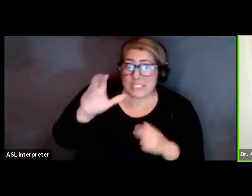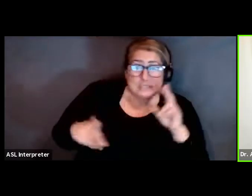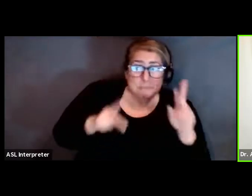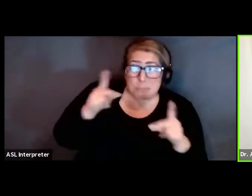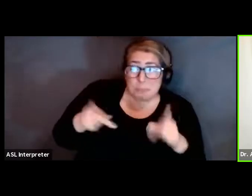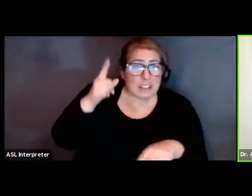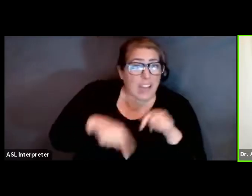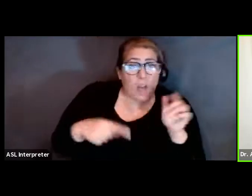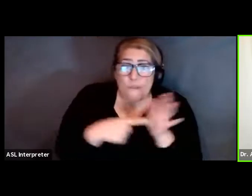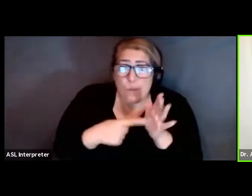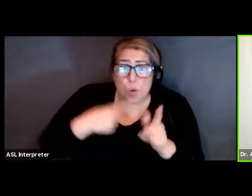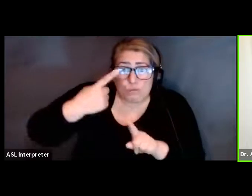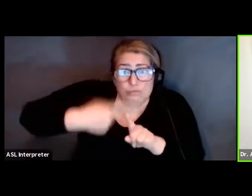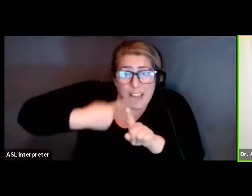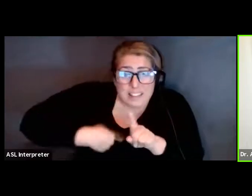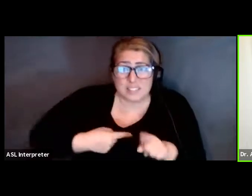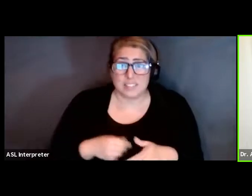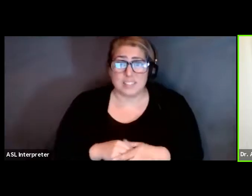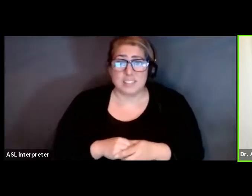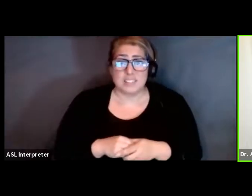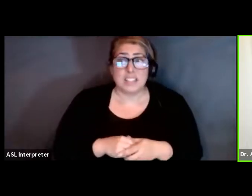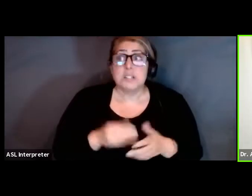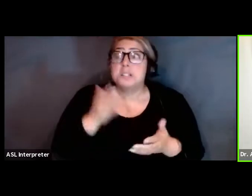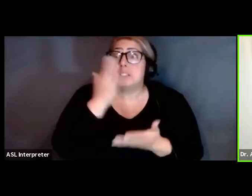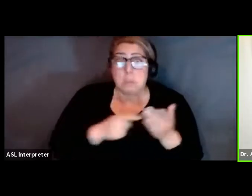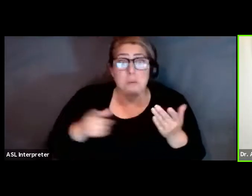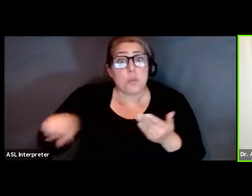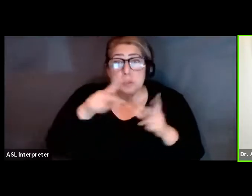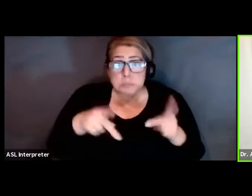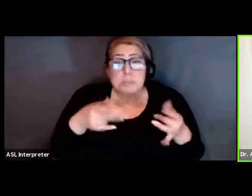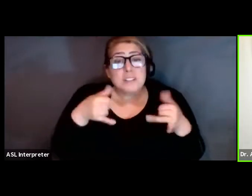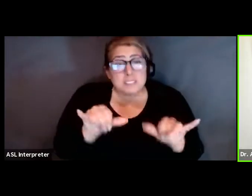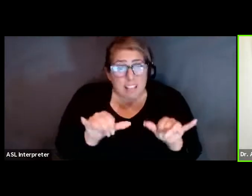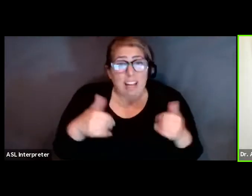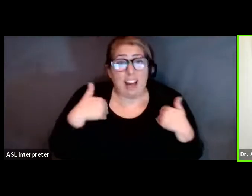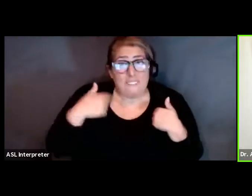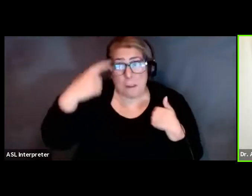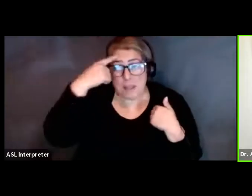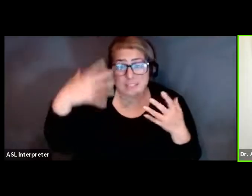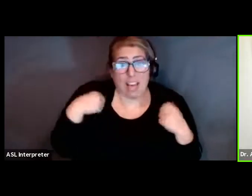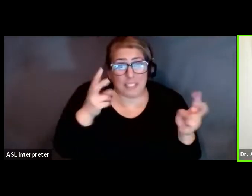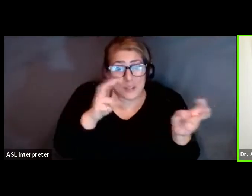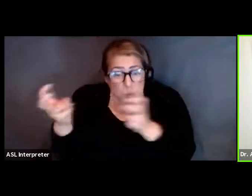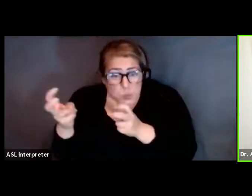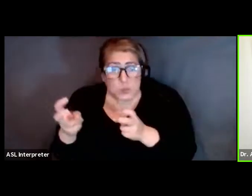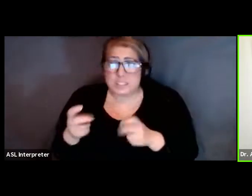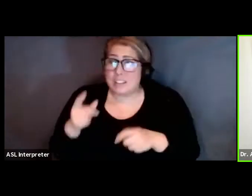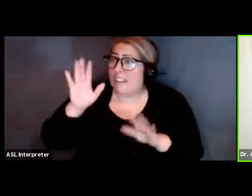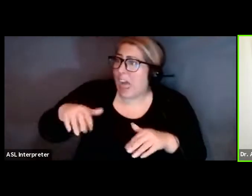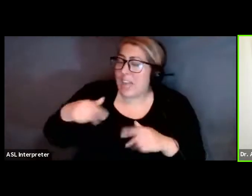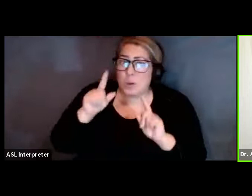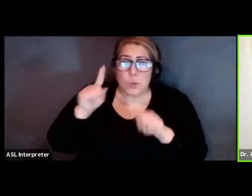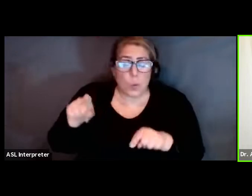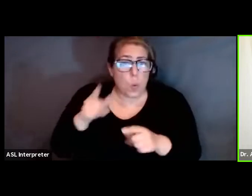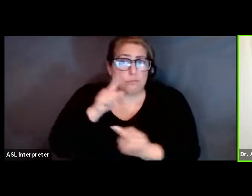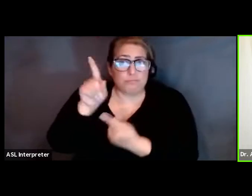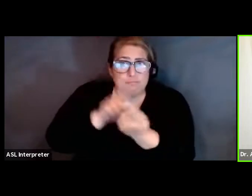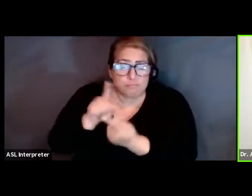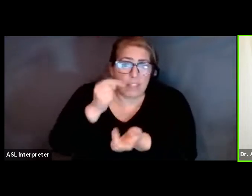whose unaddressed mental health and substance use needs make it imperative for us to find permanent solutions to our housing